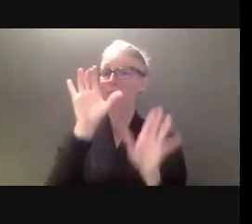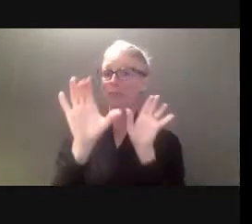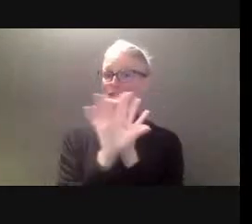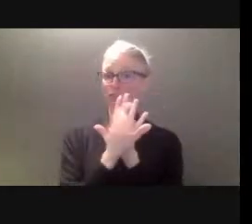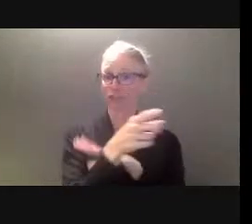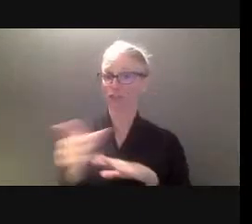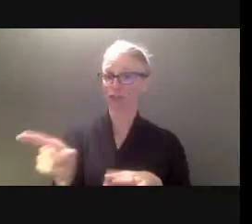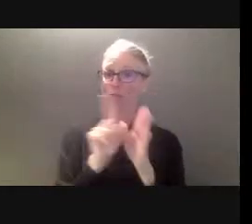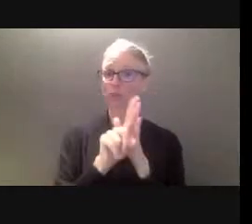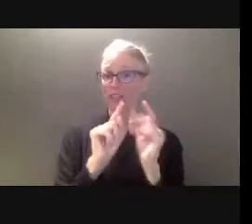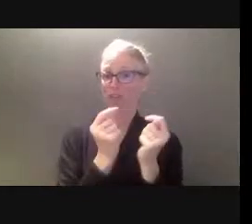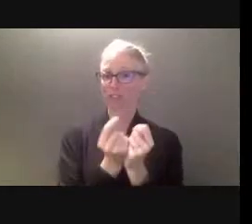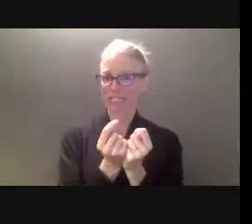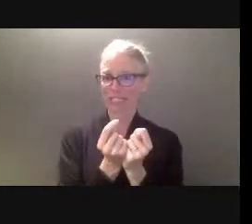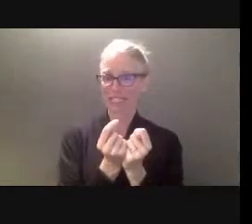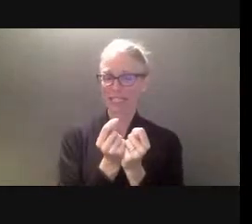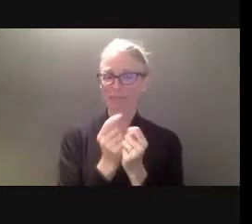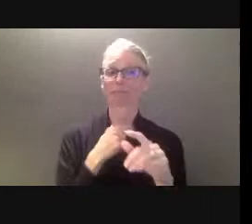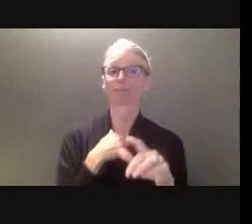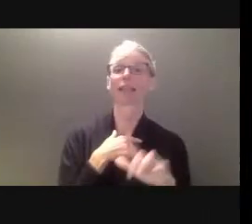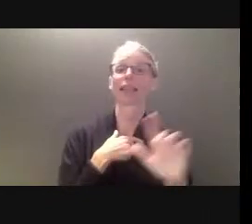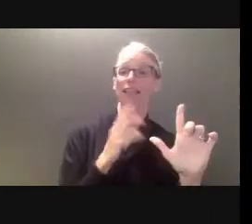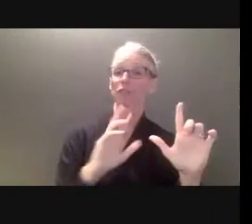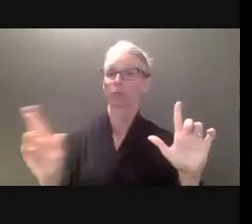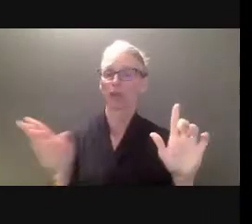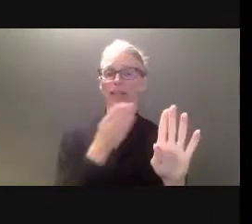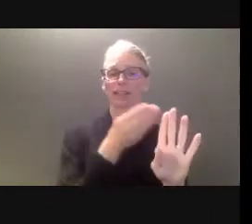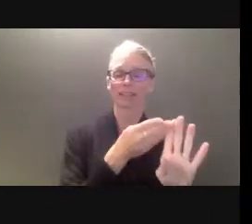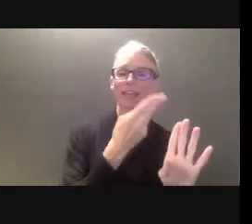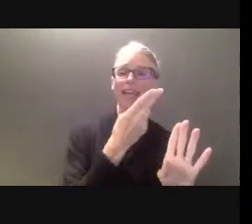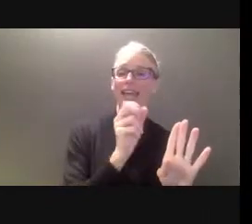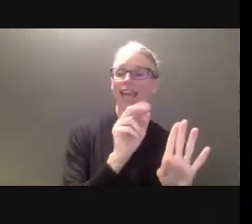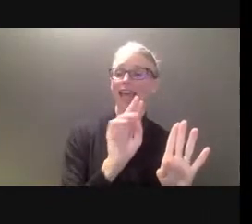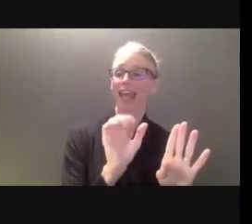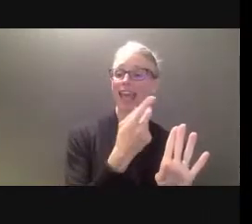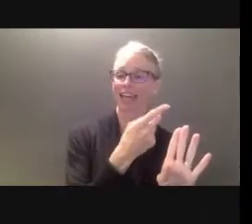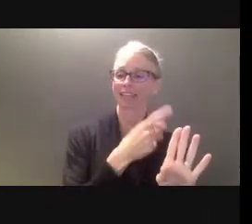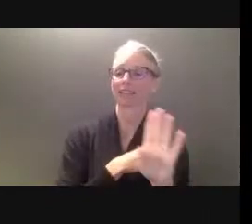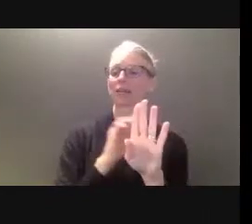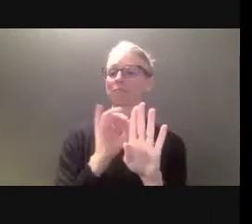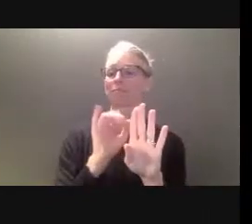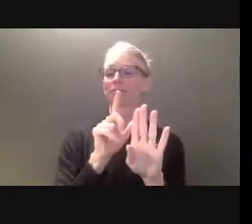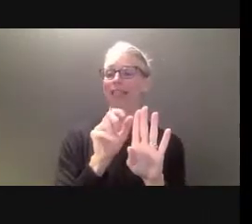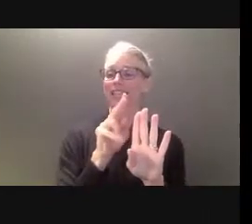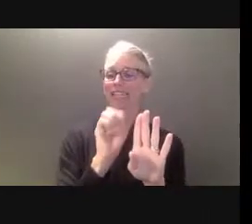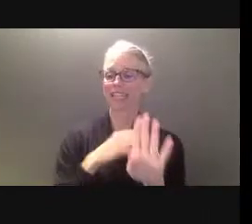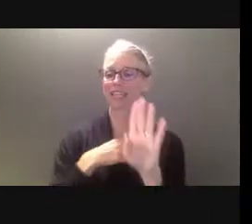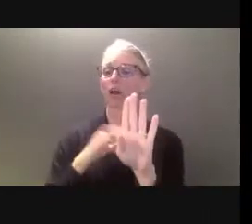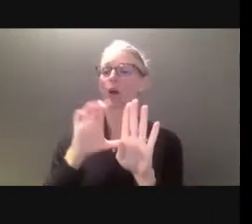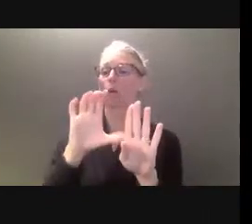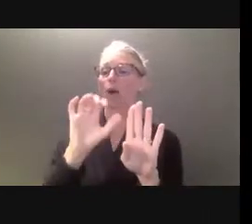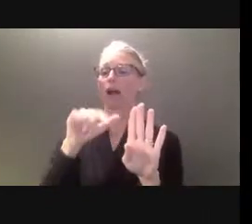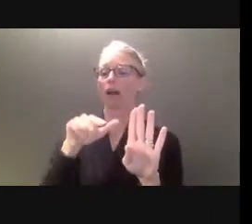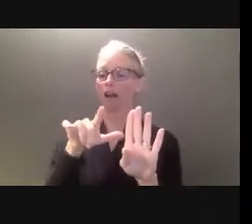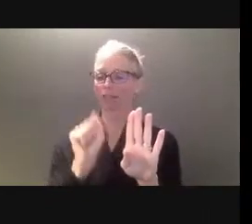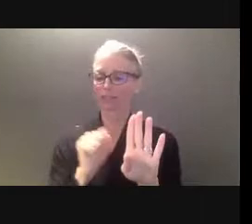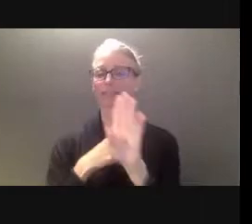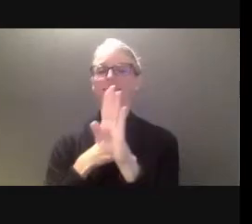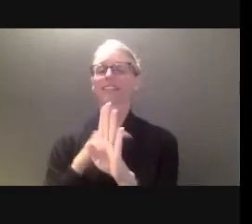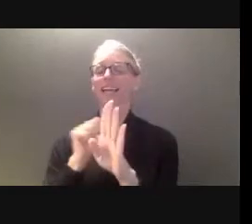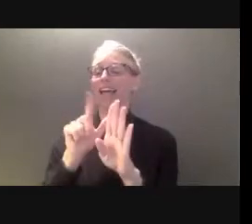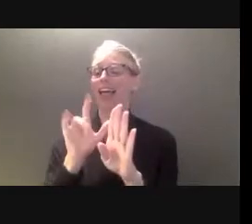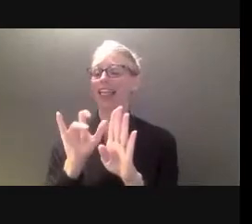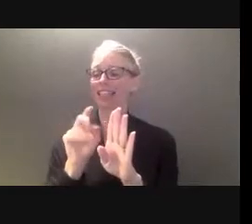team, and starting from left to right, we have Hannah, Melanie, Wakas, Allison,